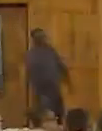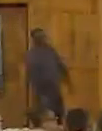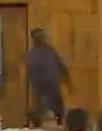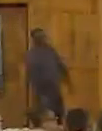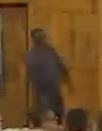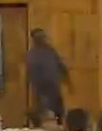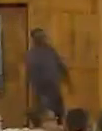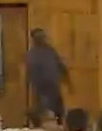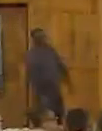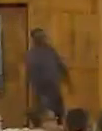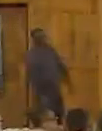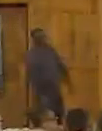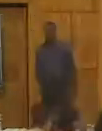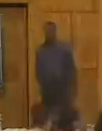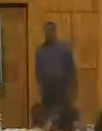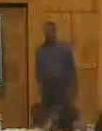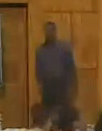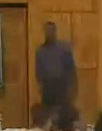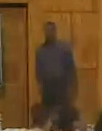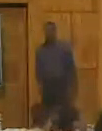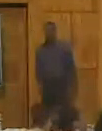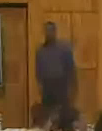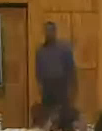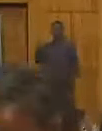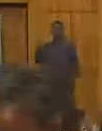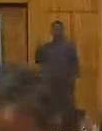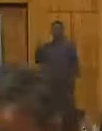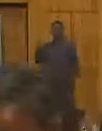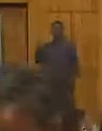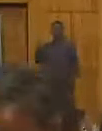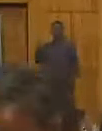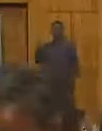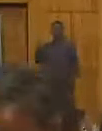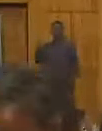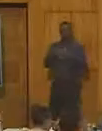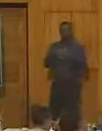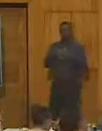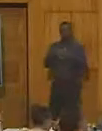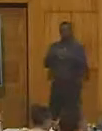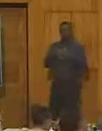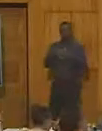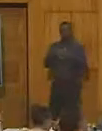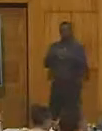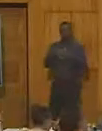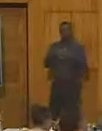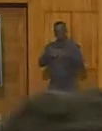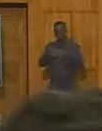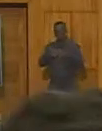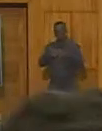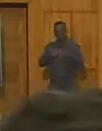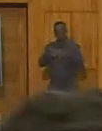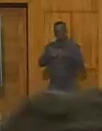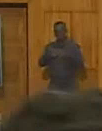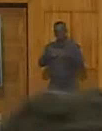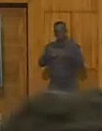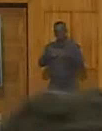to triple, advancing the integrated screening of HIV, syphilis, and hepatitis B in public